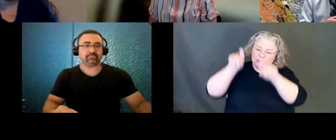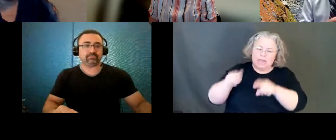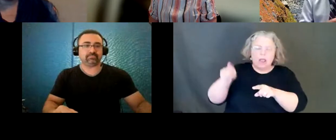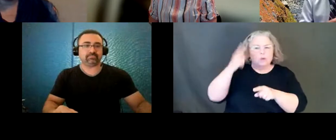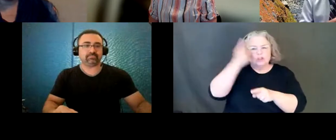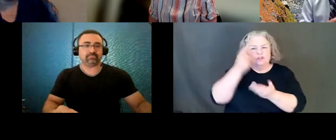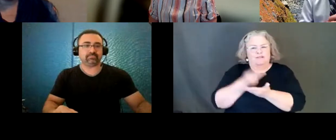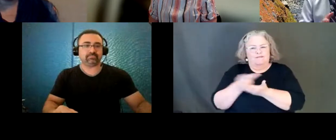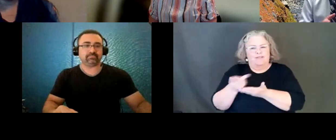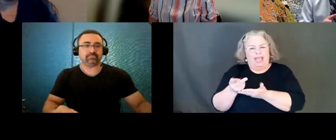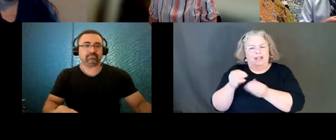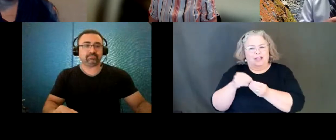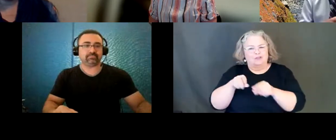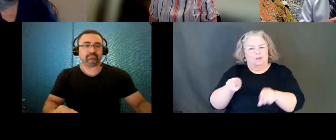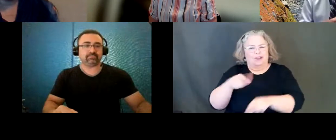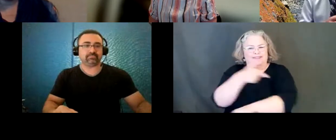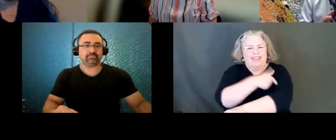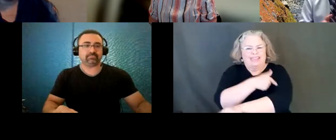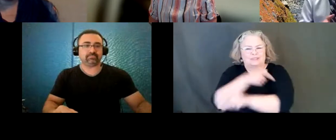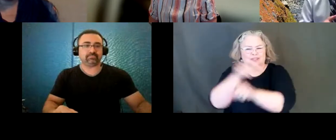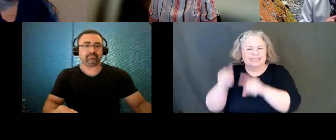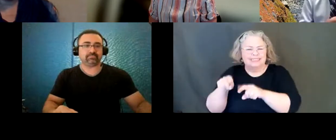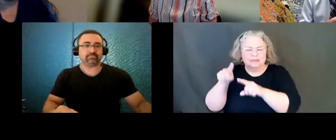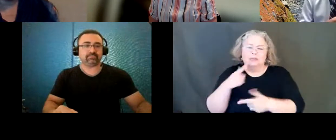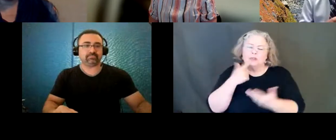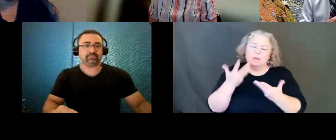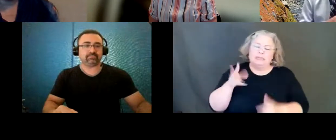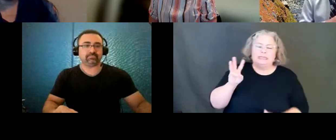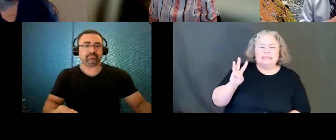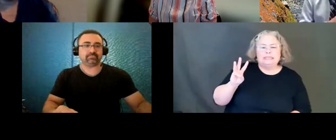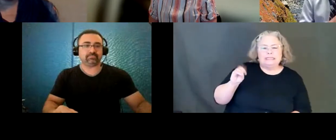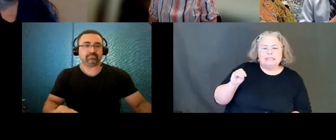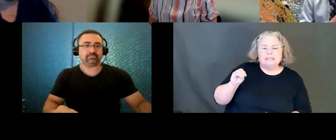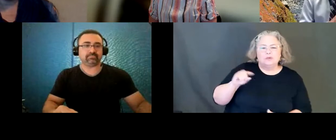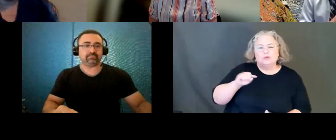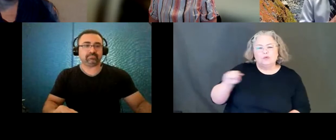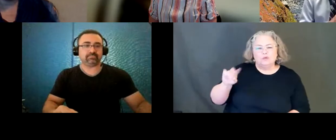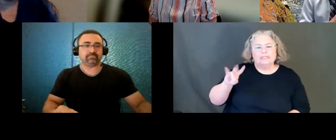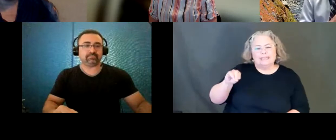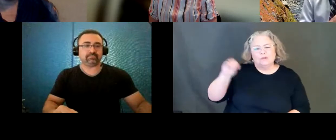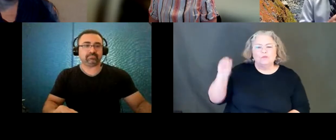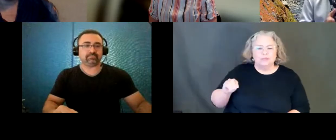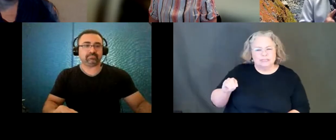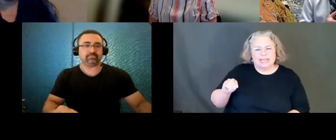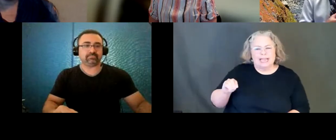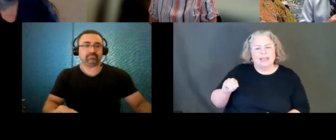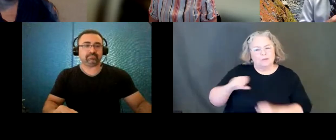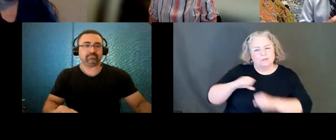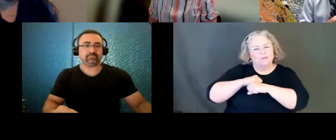CDC suggesting maybe 60, 70% protection as opposed